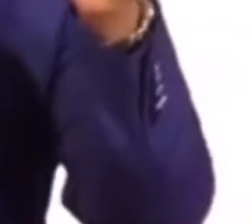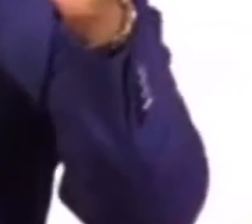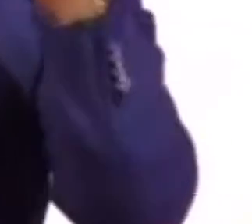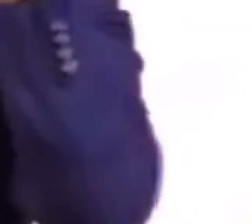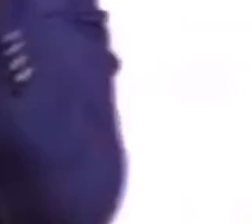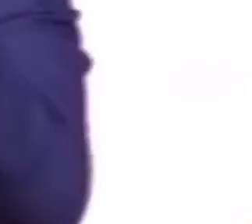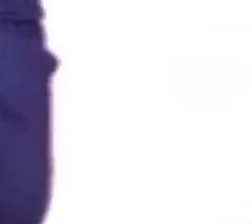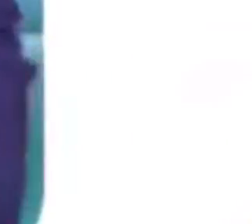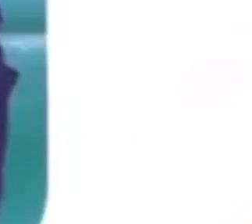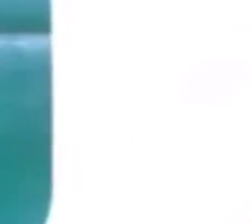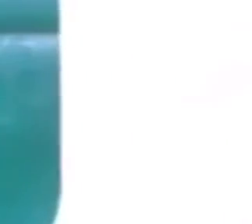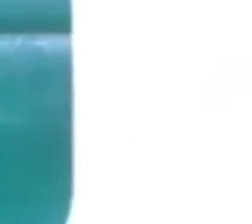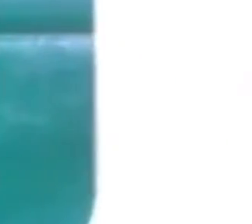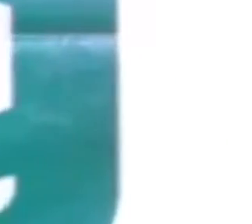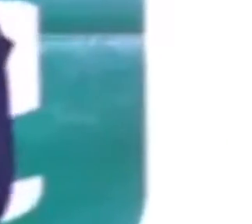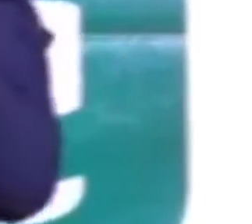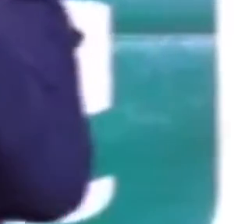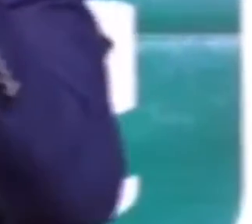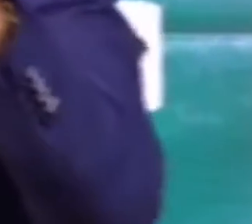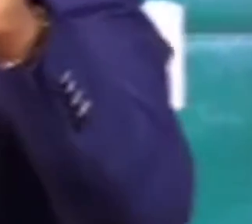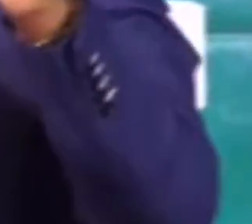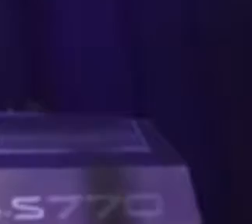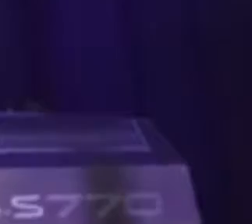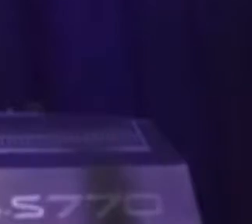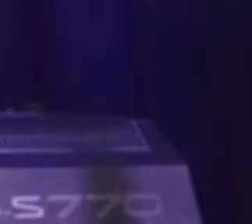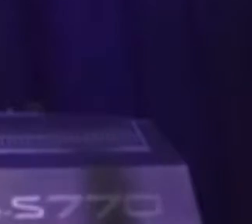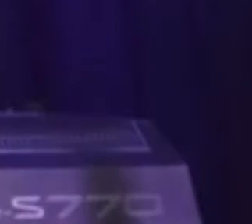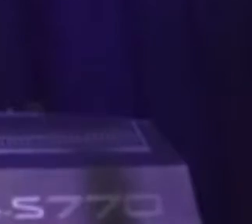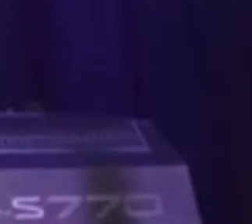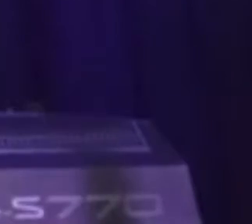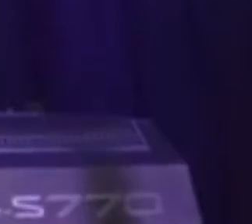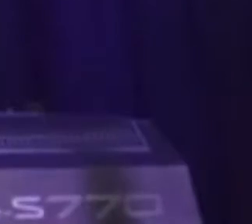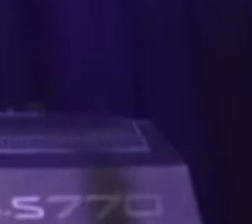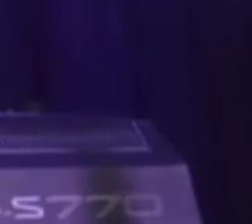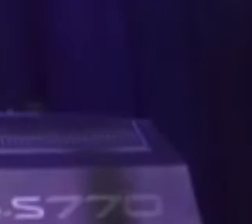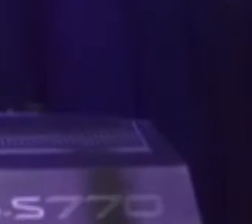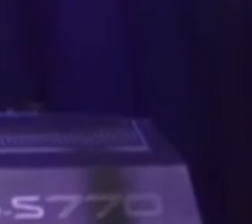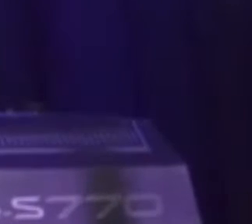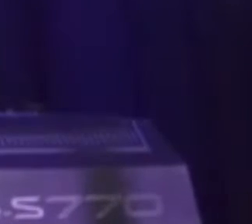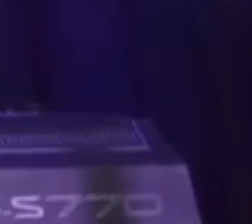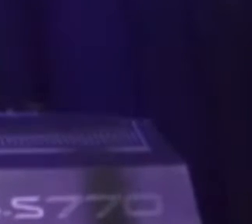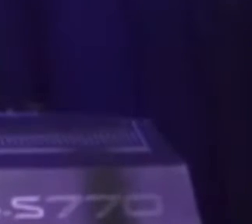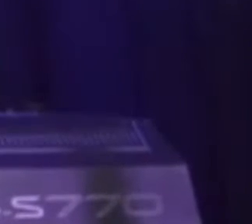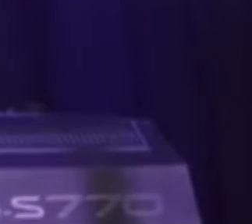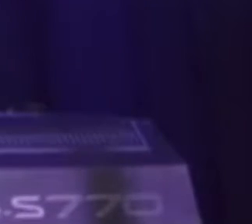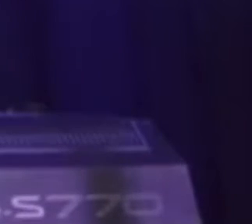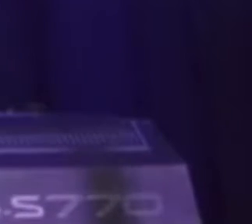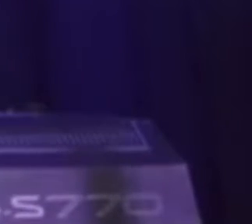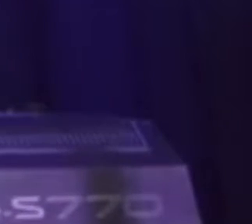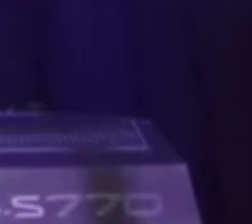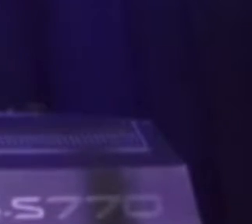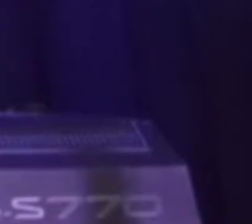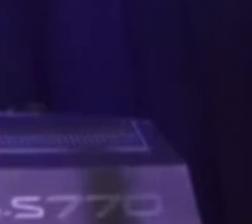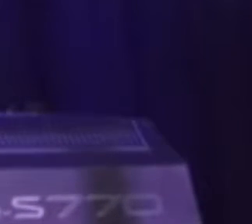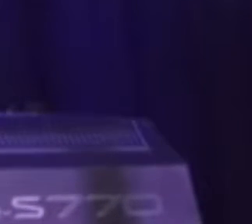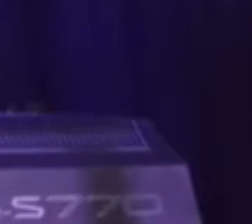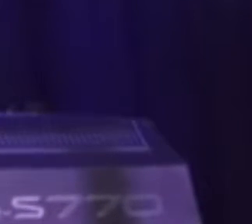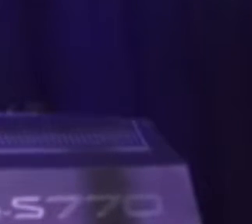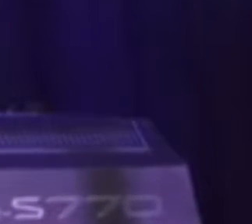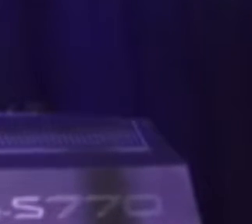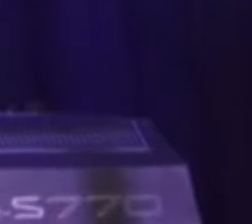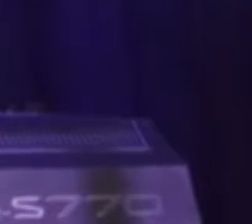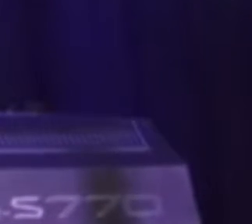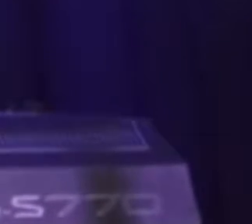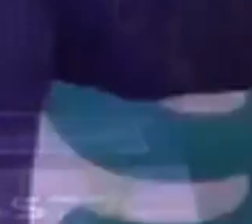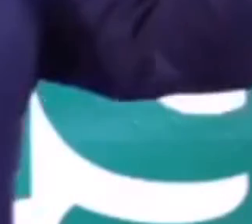Pentecost, fire, fall on me. On the day of Pentecost, fire, fall